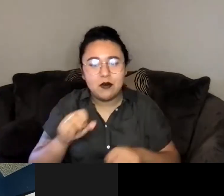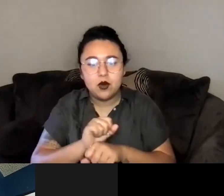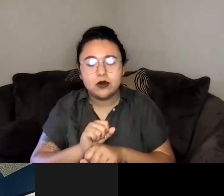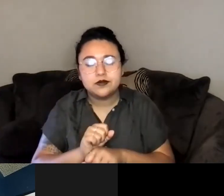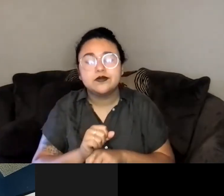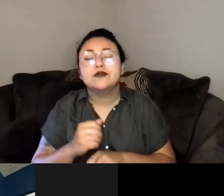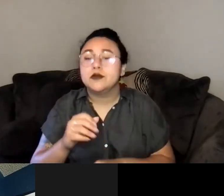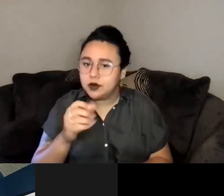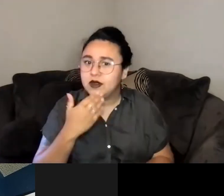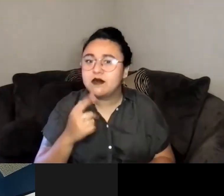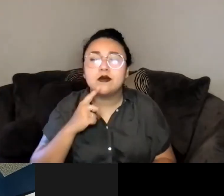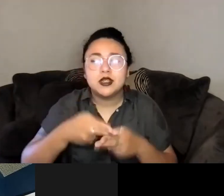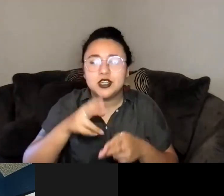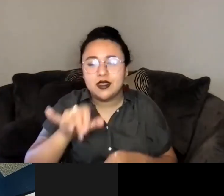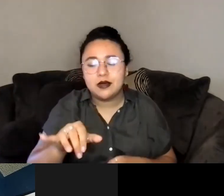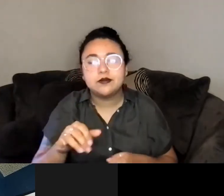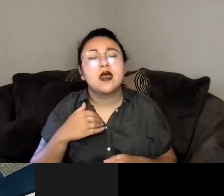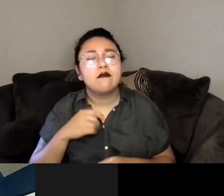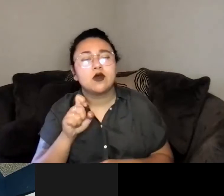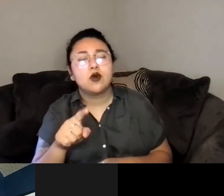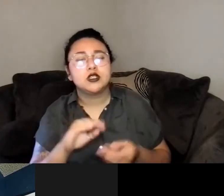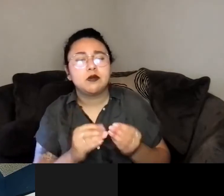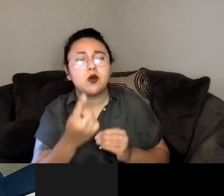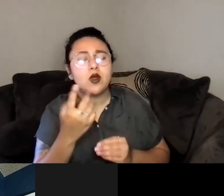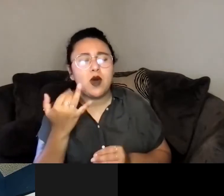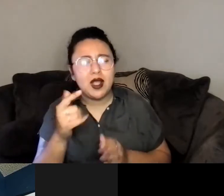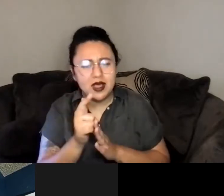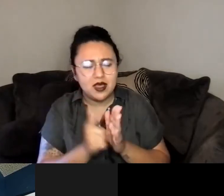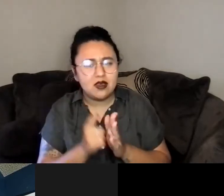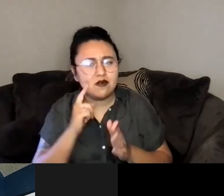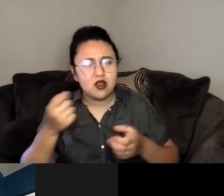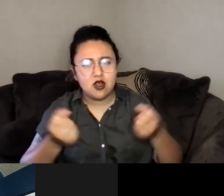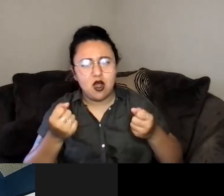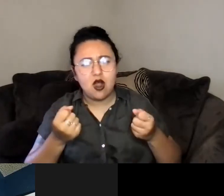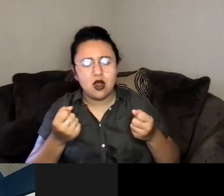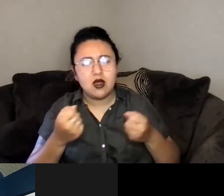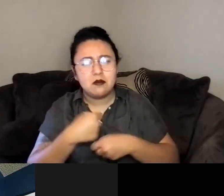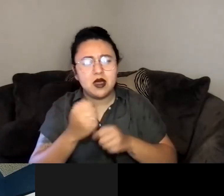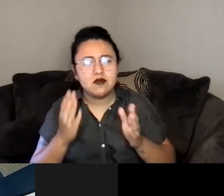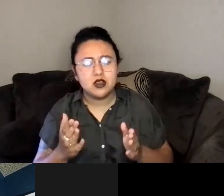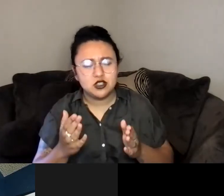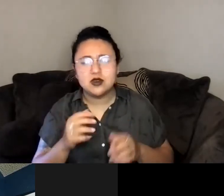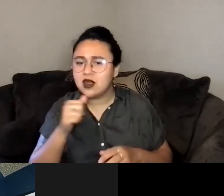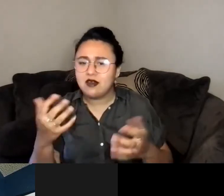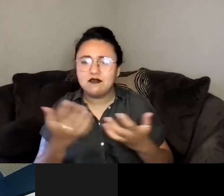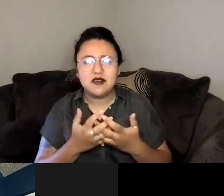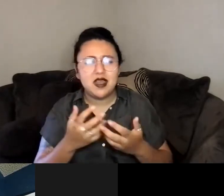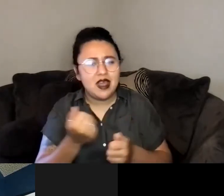one, why is it legal for car manufacturers to make seatbelts that don't fit everyone? Lives are at